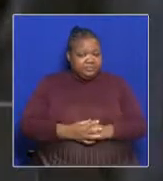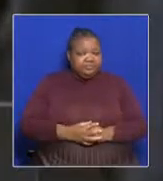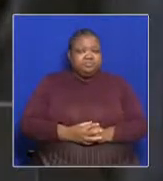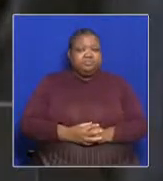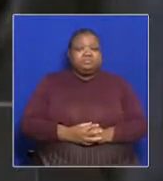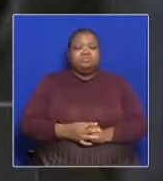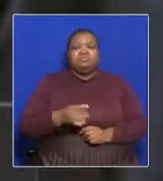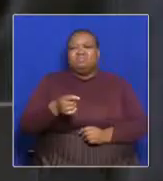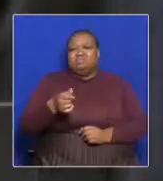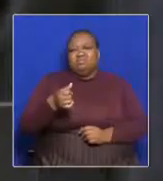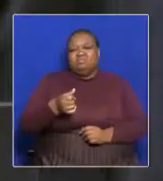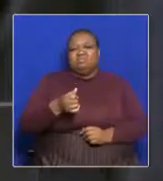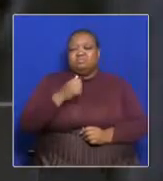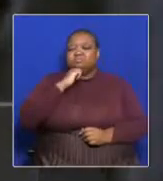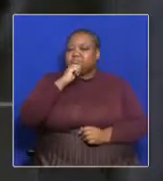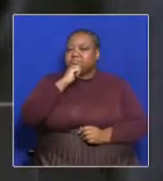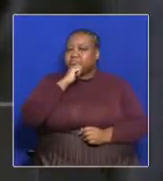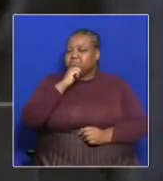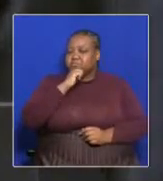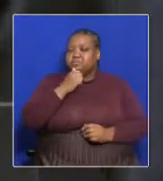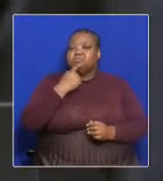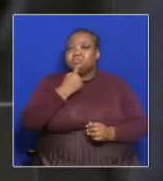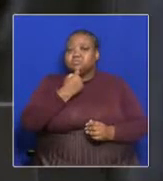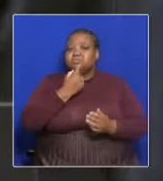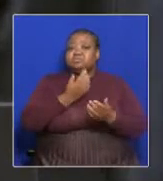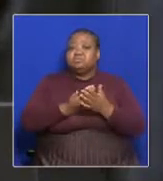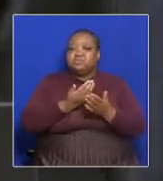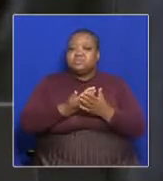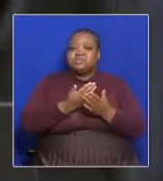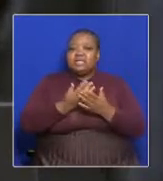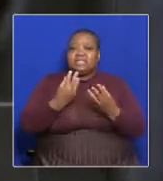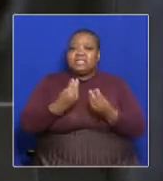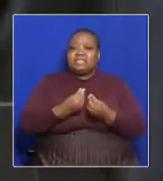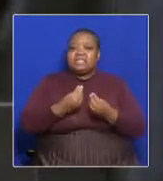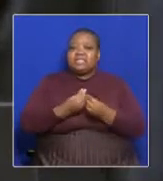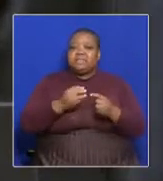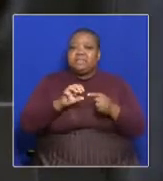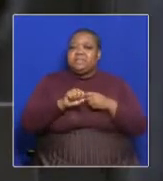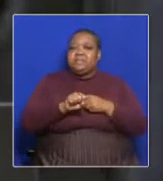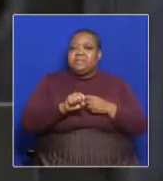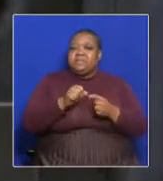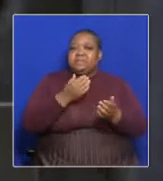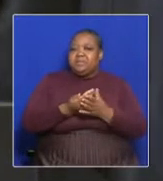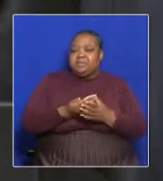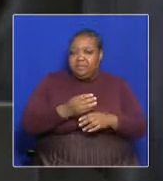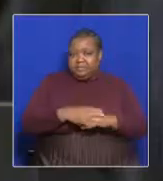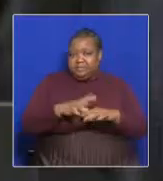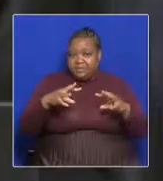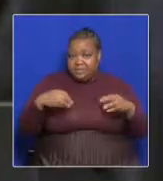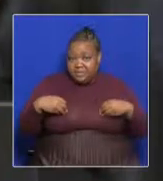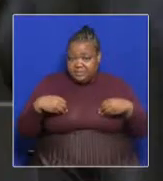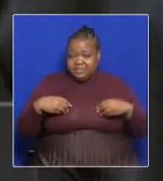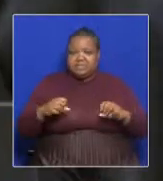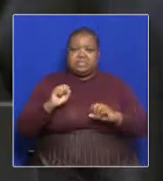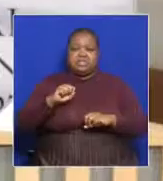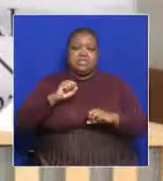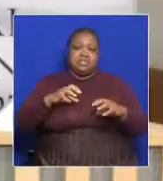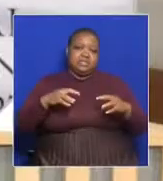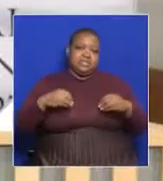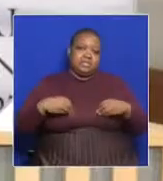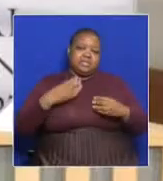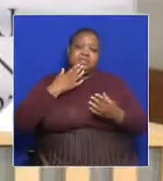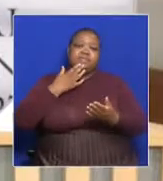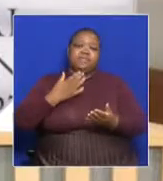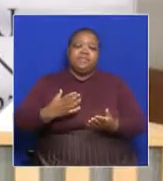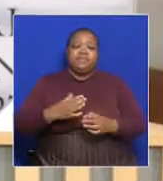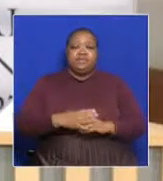always a chance that they may pick up something. You accept that? I do accept it. Thank you. Thank you, Commissioner.